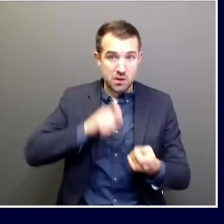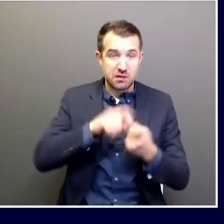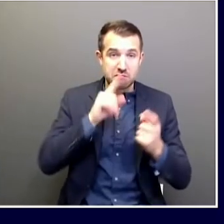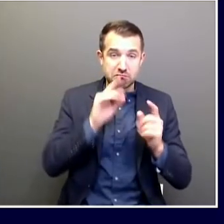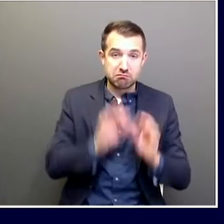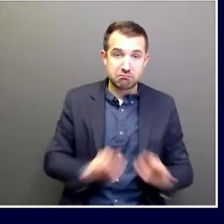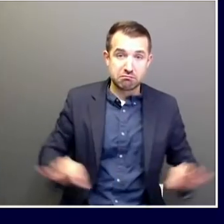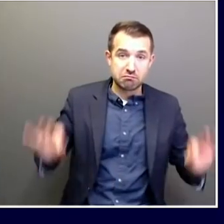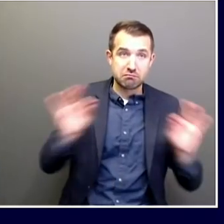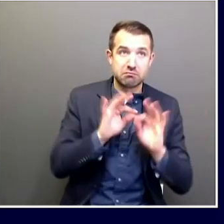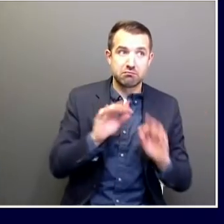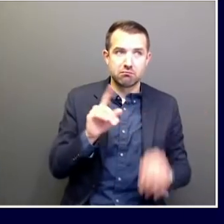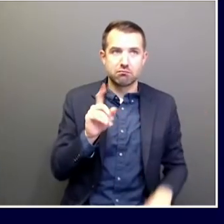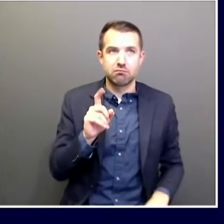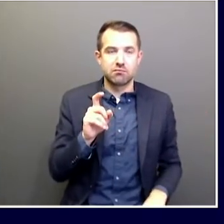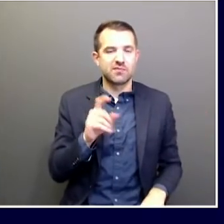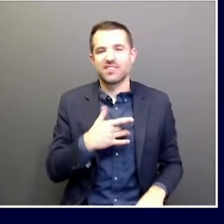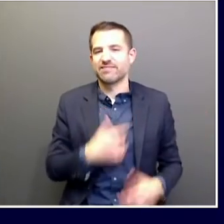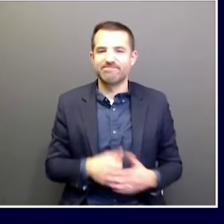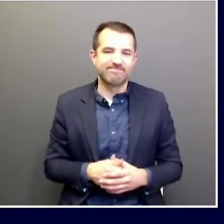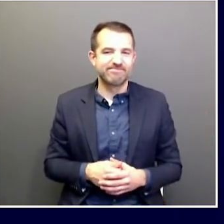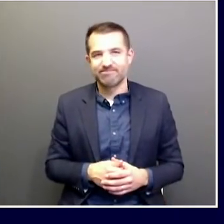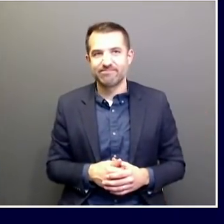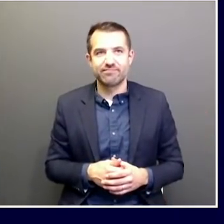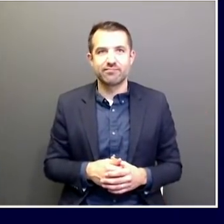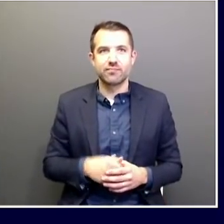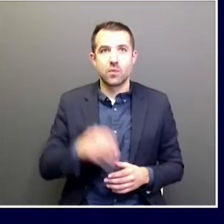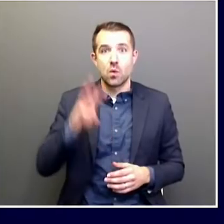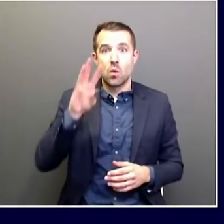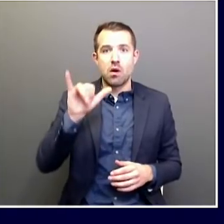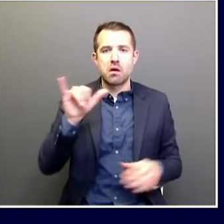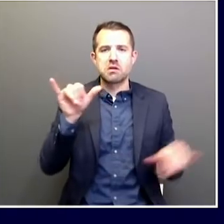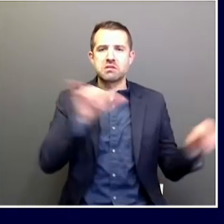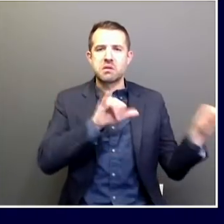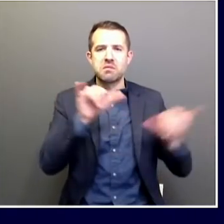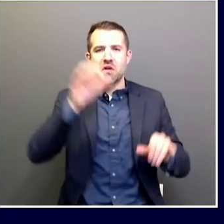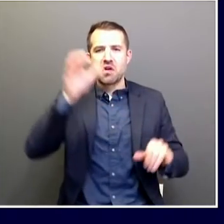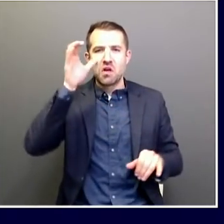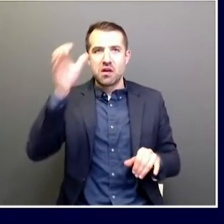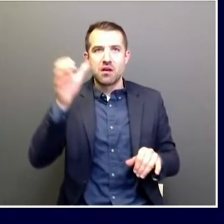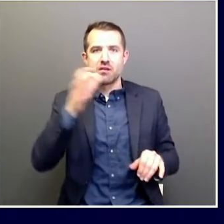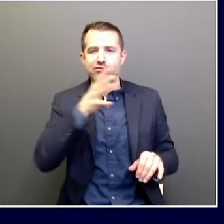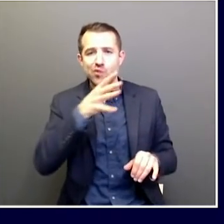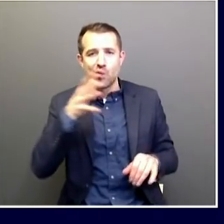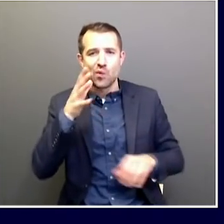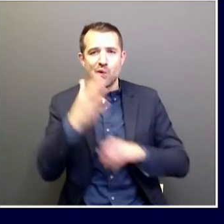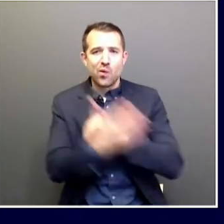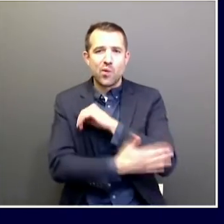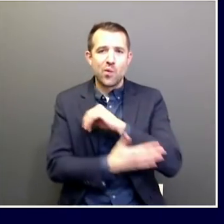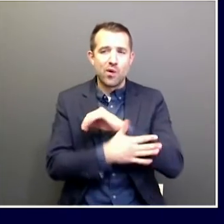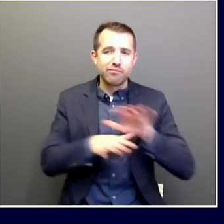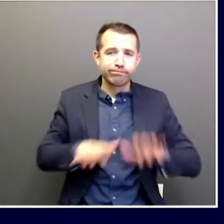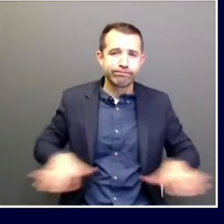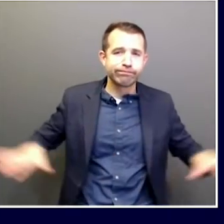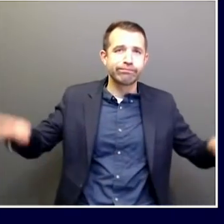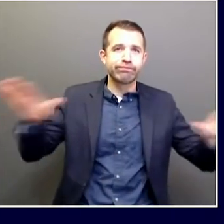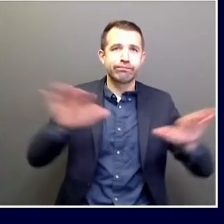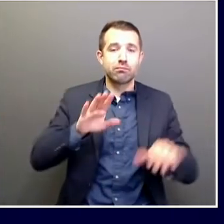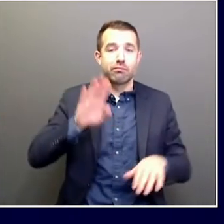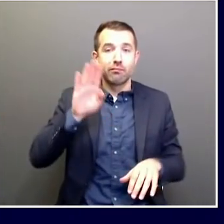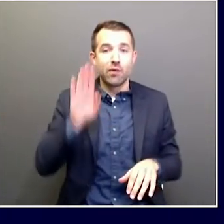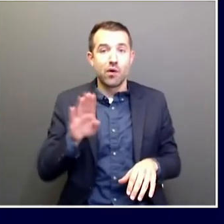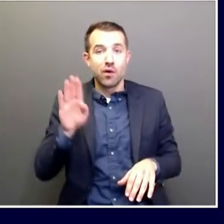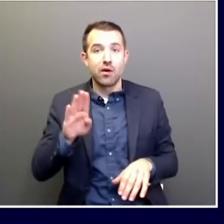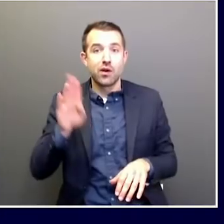here wouldn't really have the same impact as it might in a New York or a Boston or a DC metropolitan